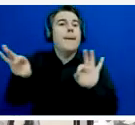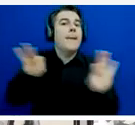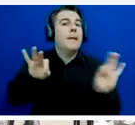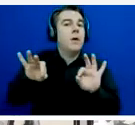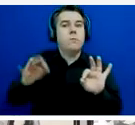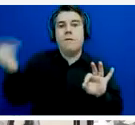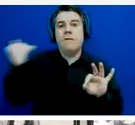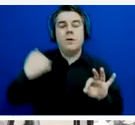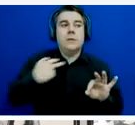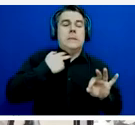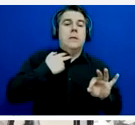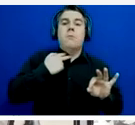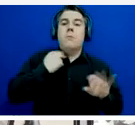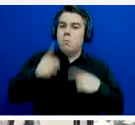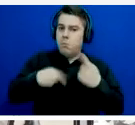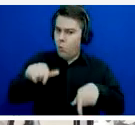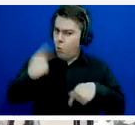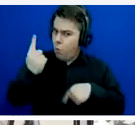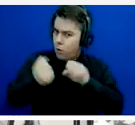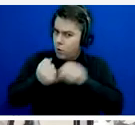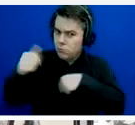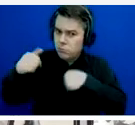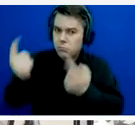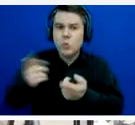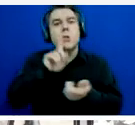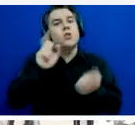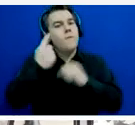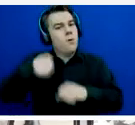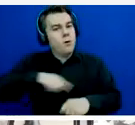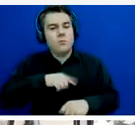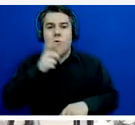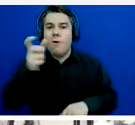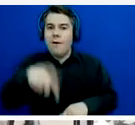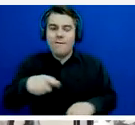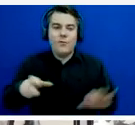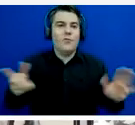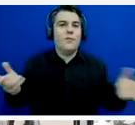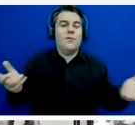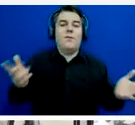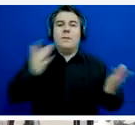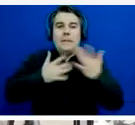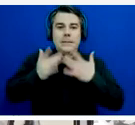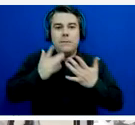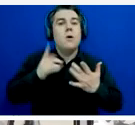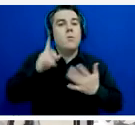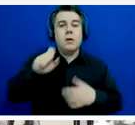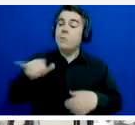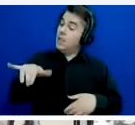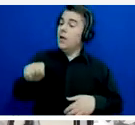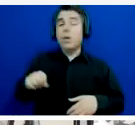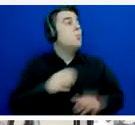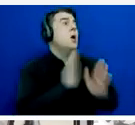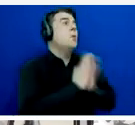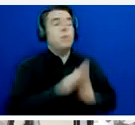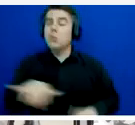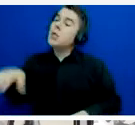have to. Over this last year, things really started to change for us. We became yes parents, and that's been huge